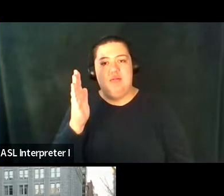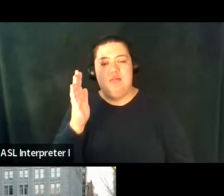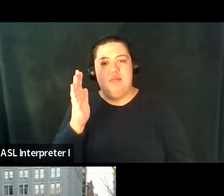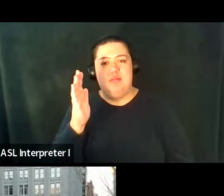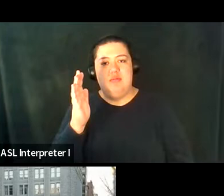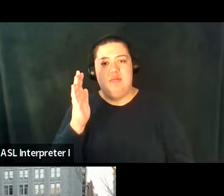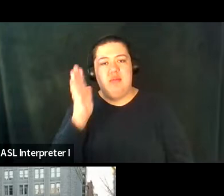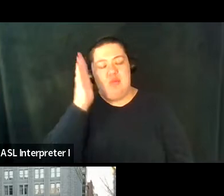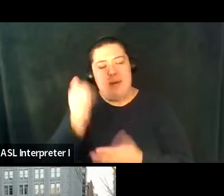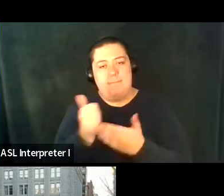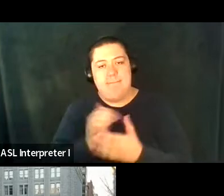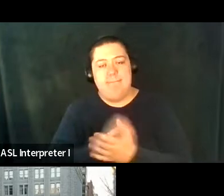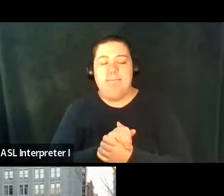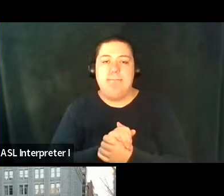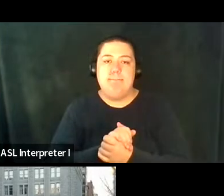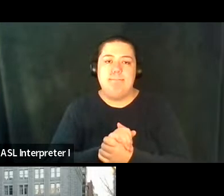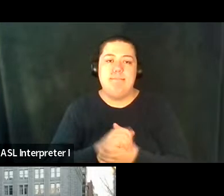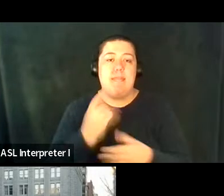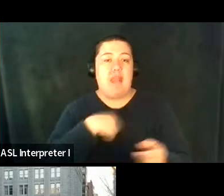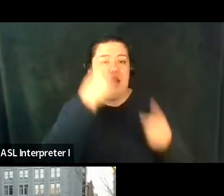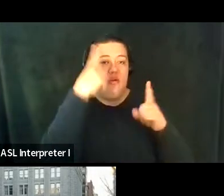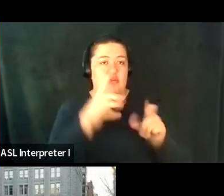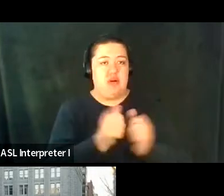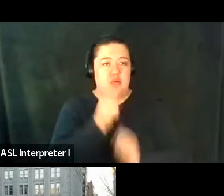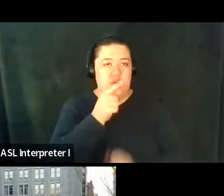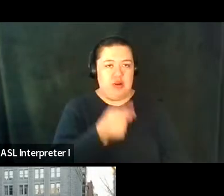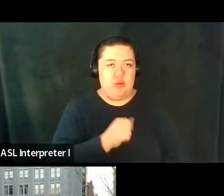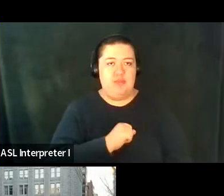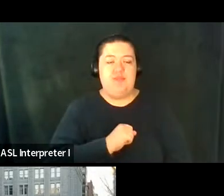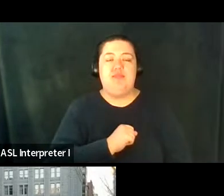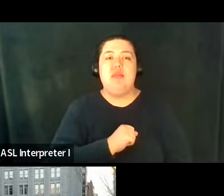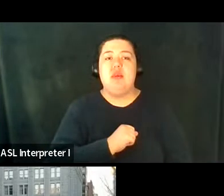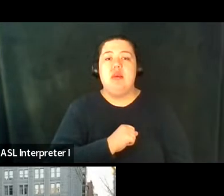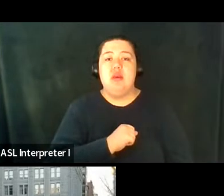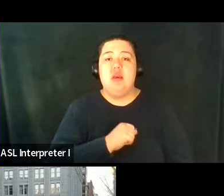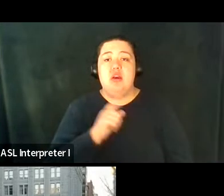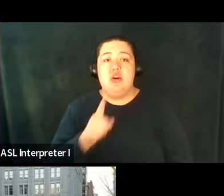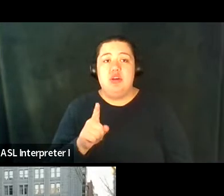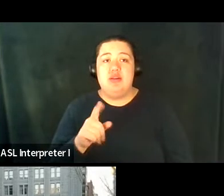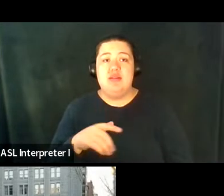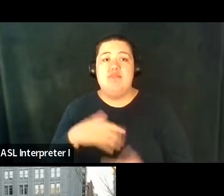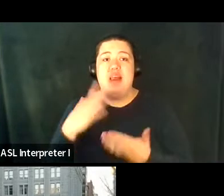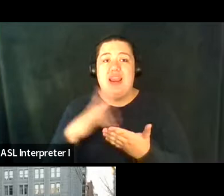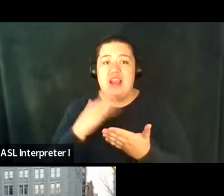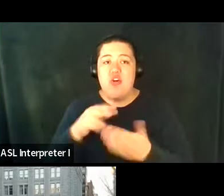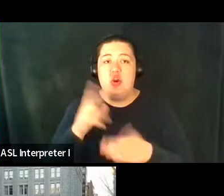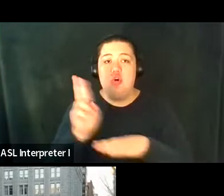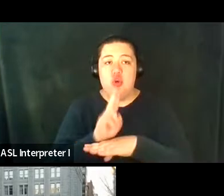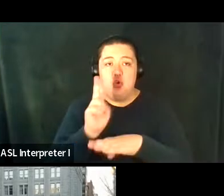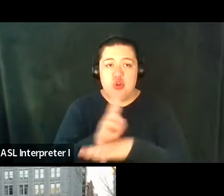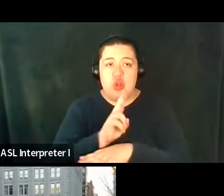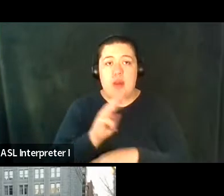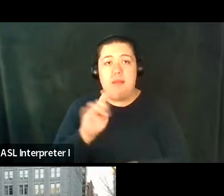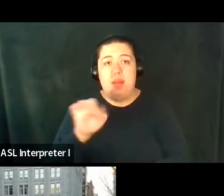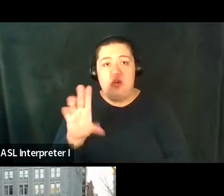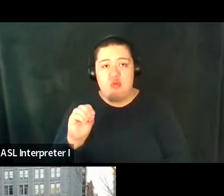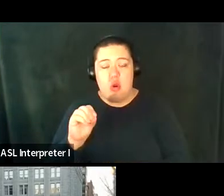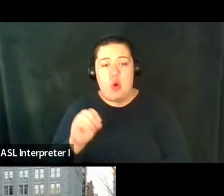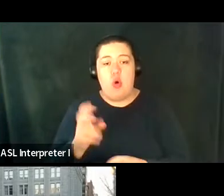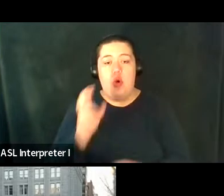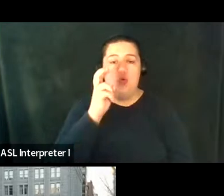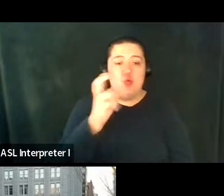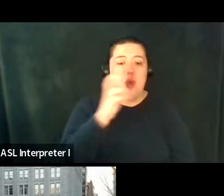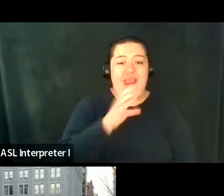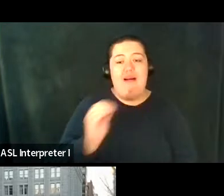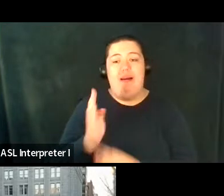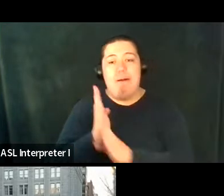it's helpful. I agree with you. She is an occasional user of Metro, both rail and bus. Okay. When